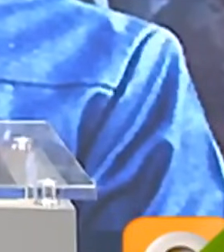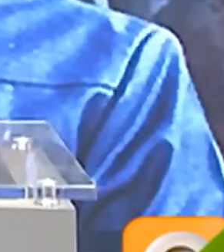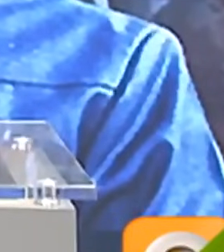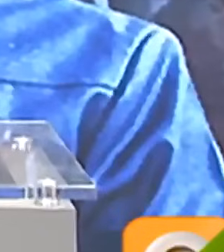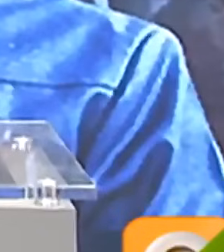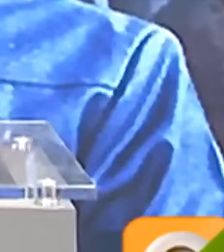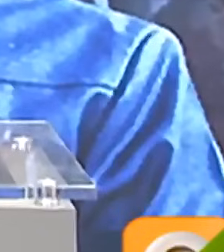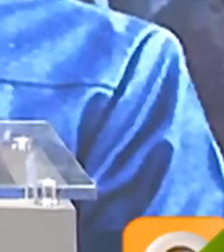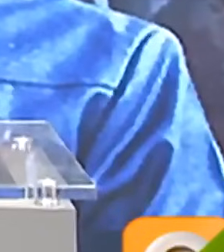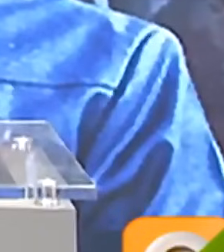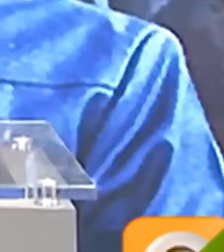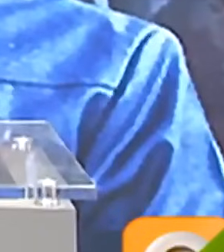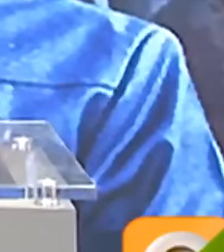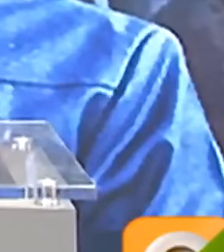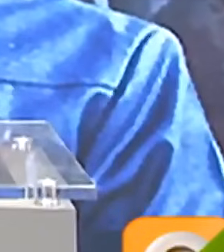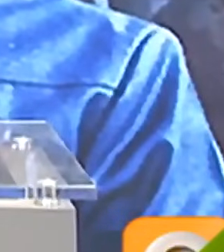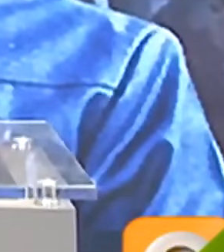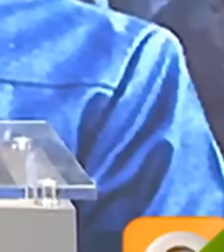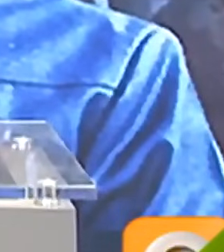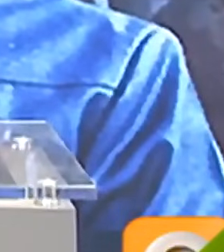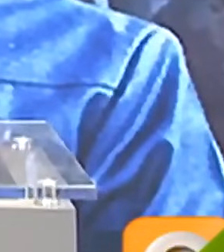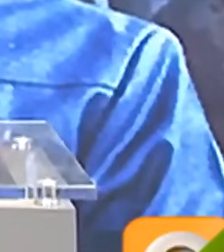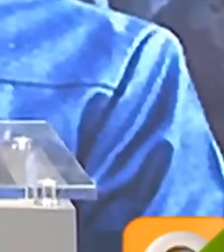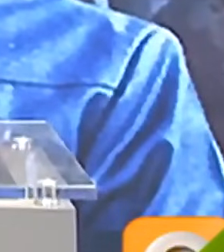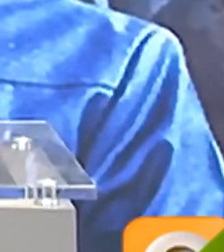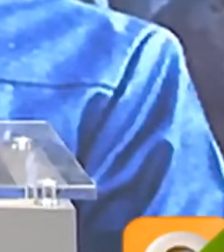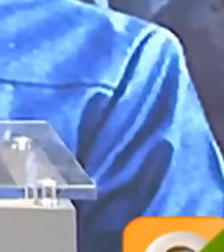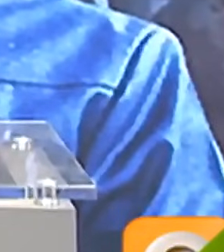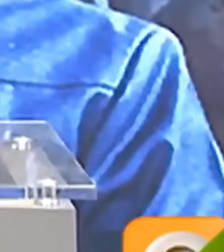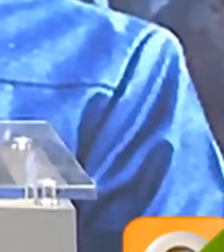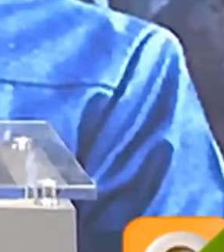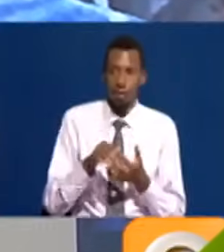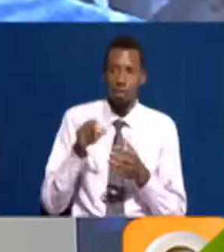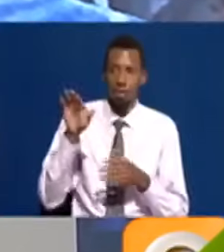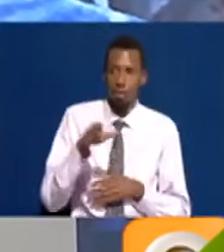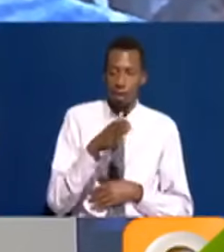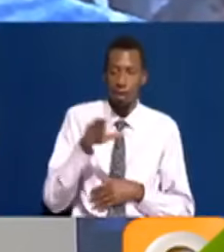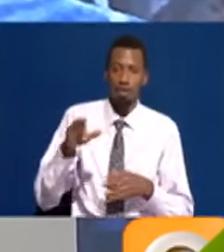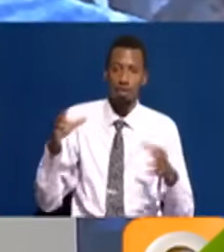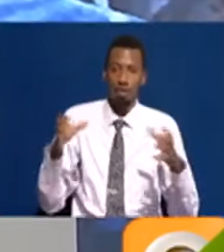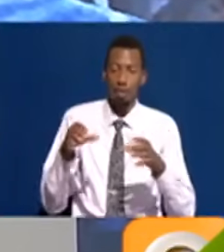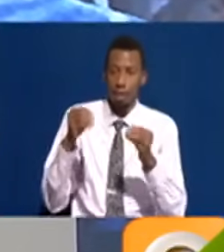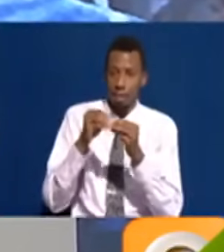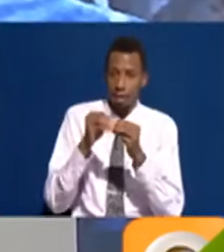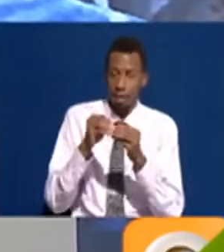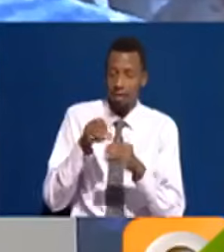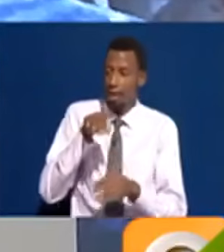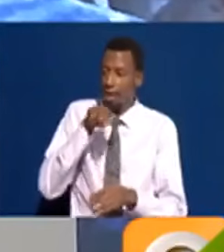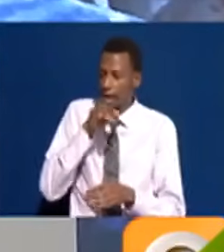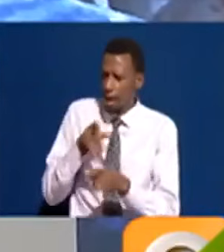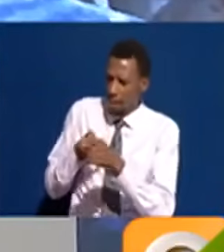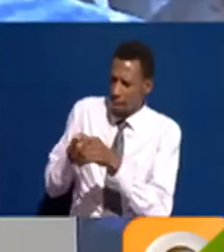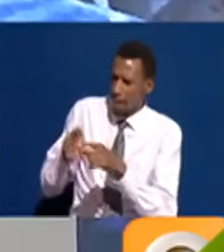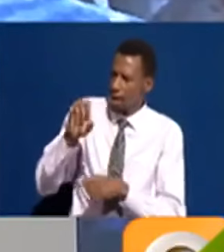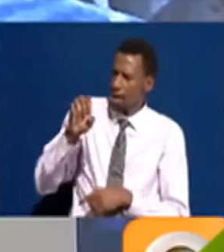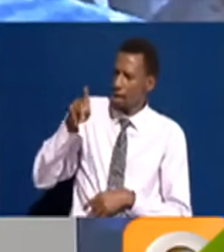he says remains a grand scam. During a special parliamentary group meeting, Odinga accused the EPRA boss